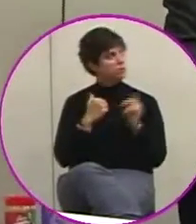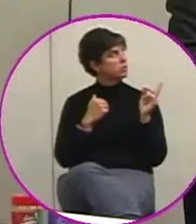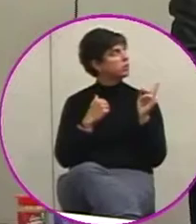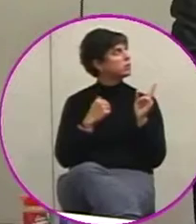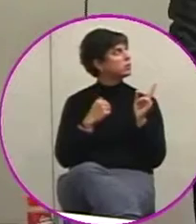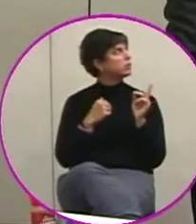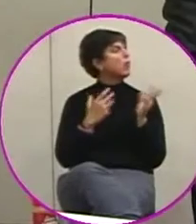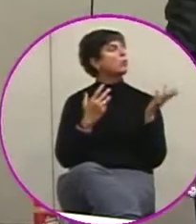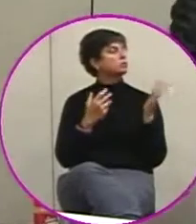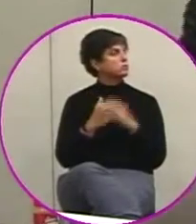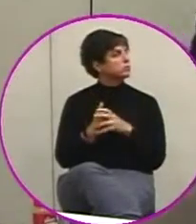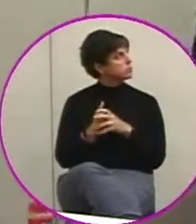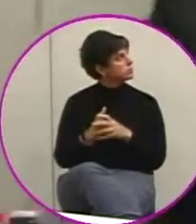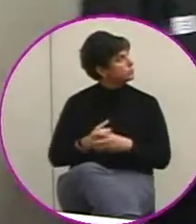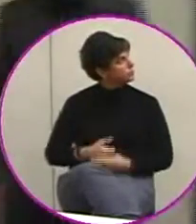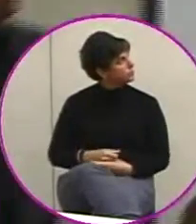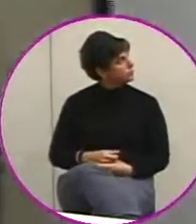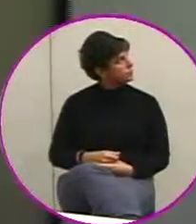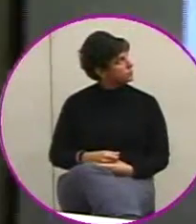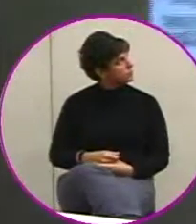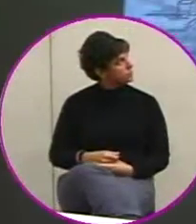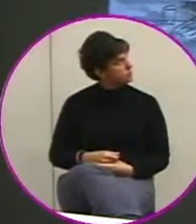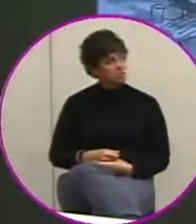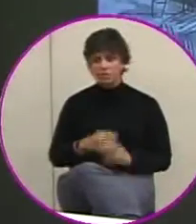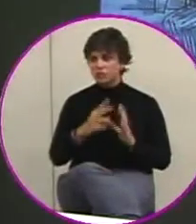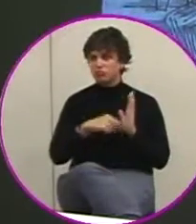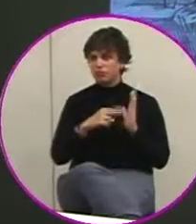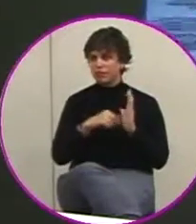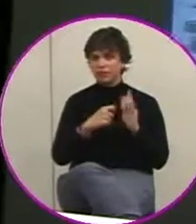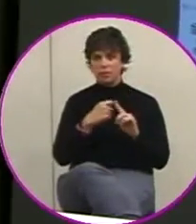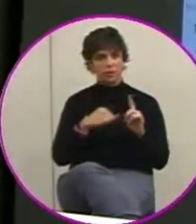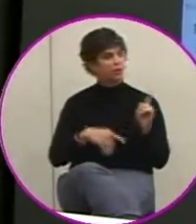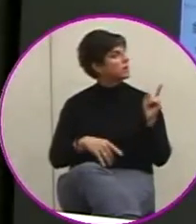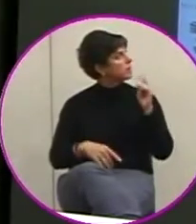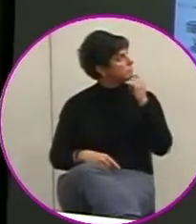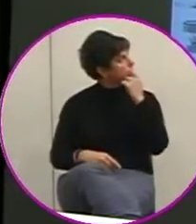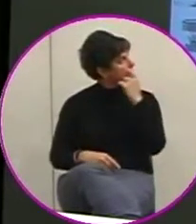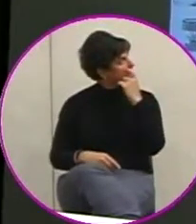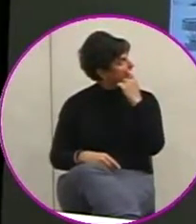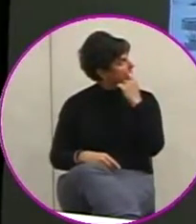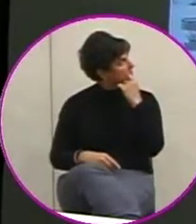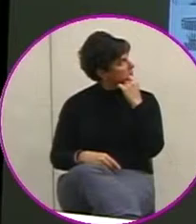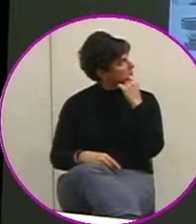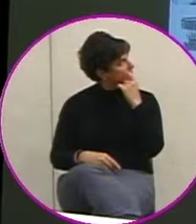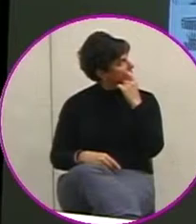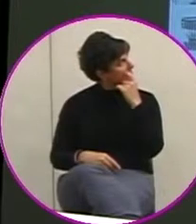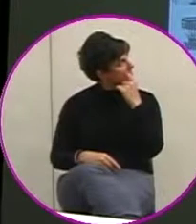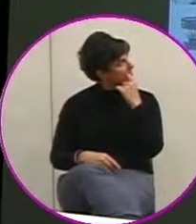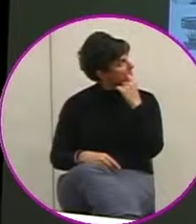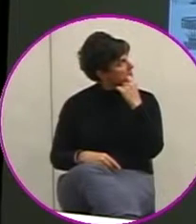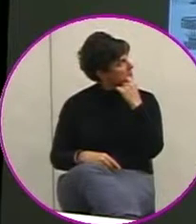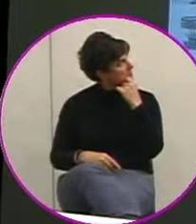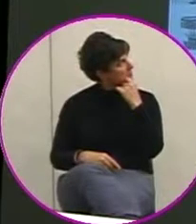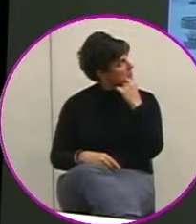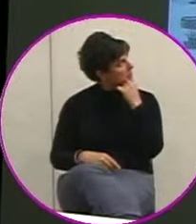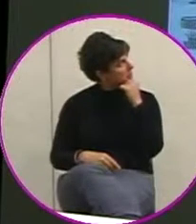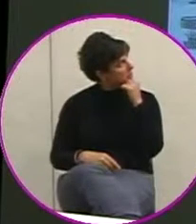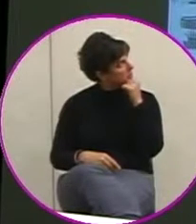Oh, this is, you always rush out and high-five me when I homer. How about a hug when I